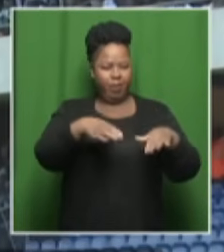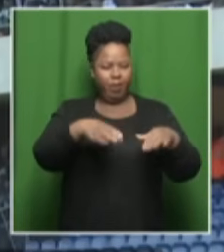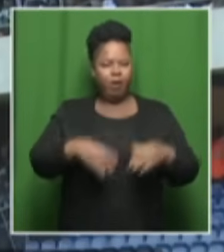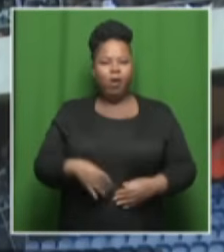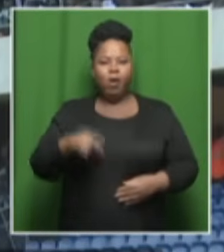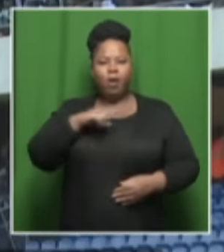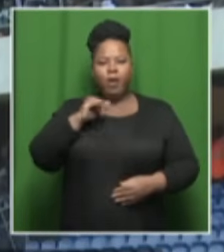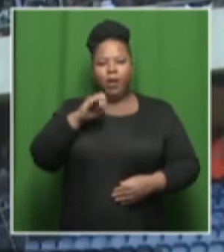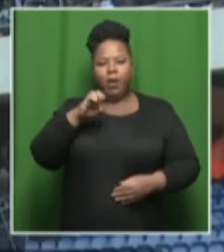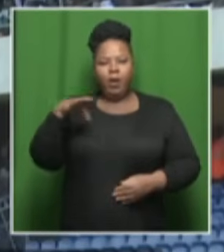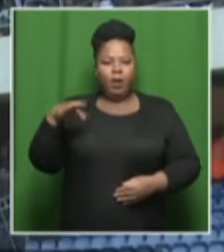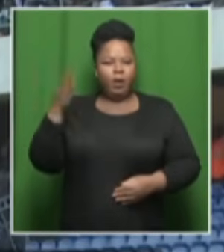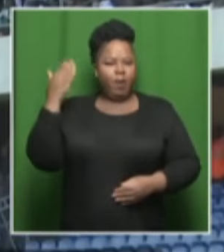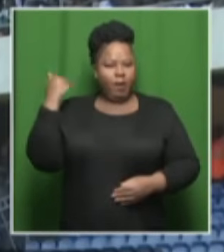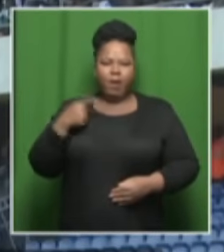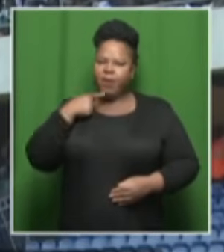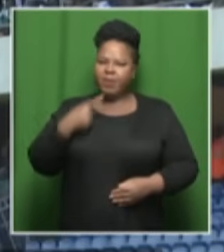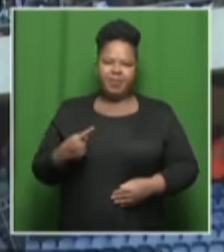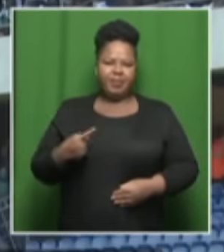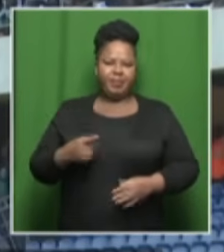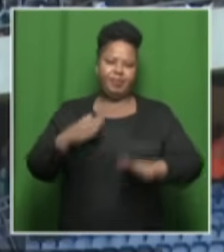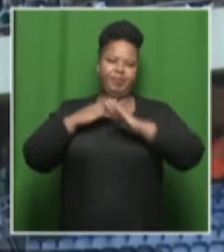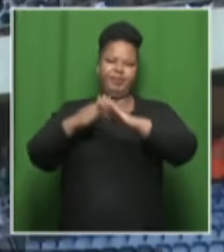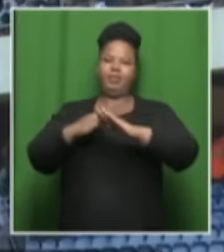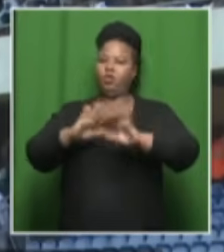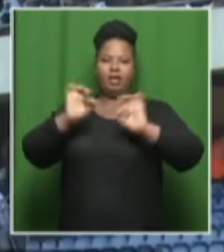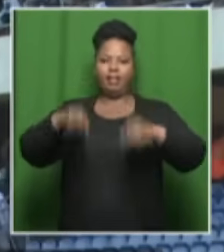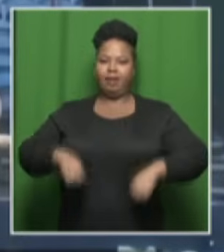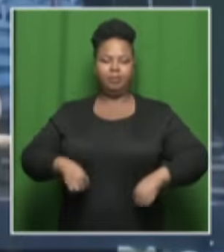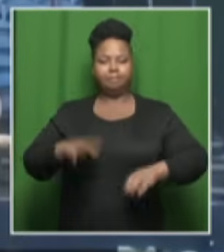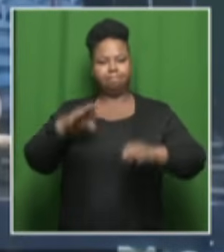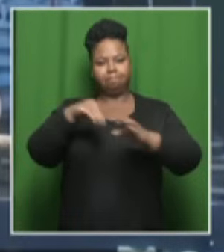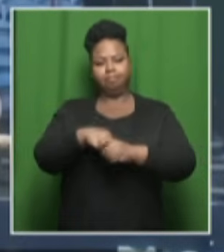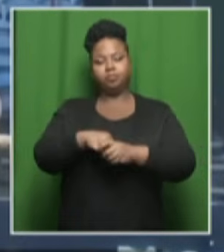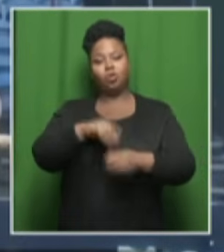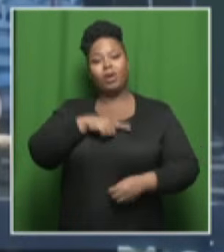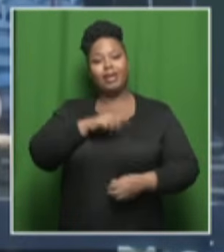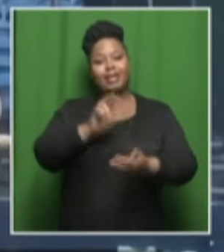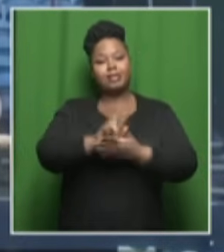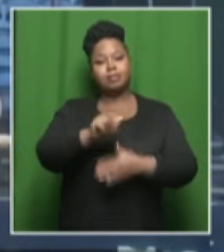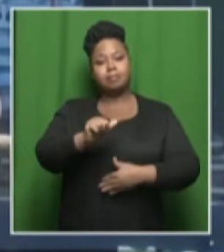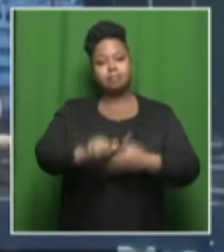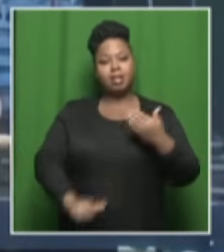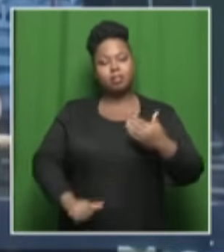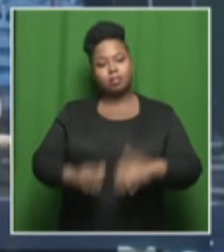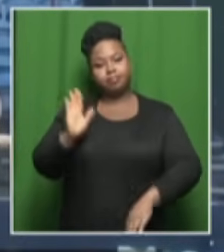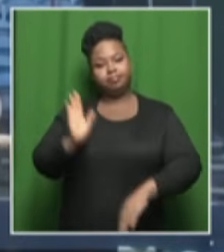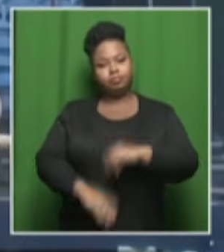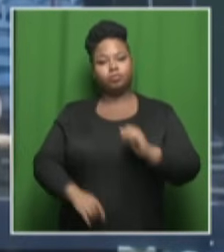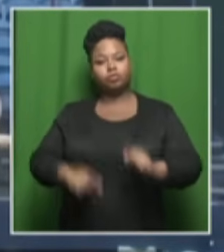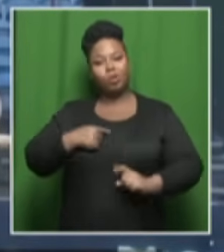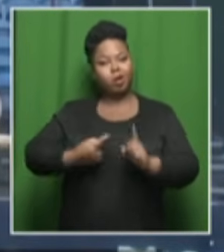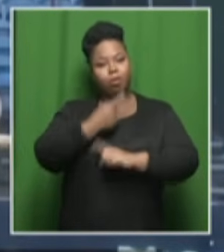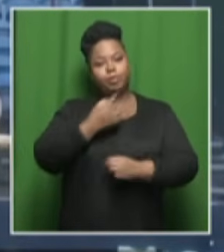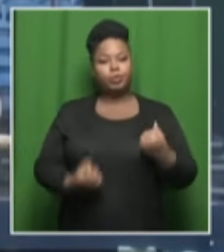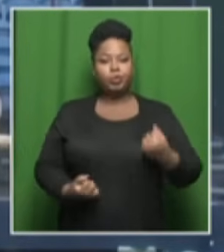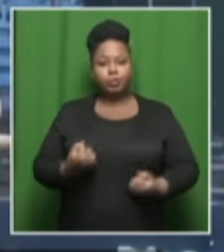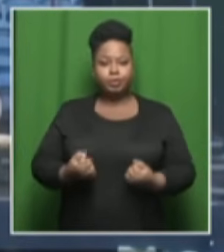the IEC initially ruled that he was barred from doing so due to an 18-month conviction for contempt of